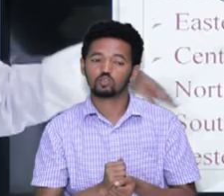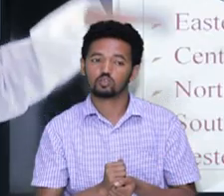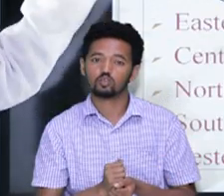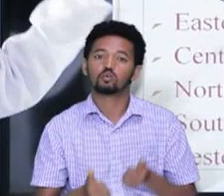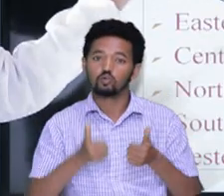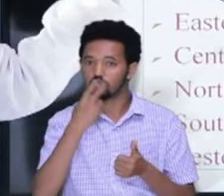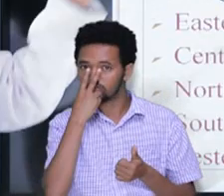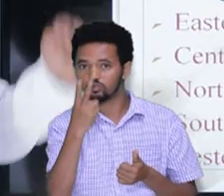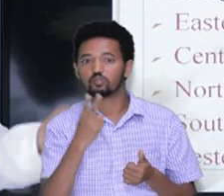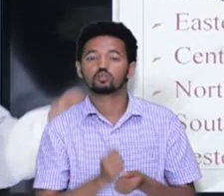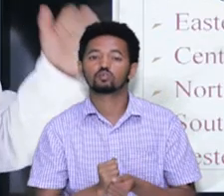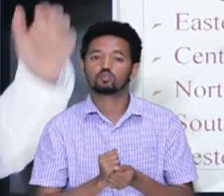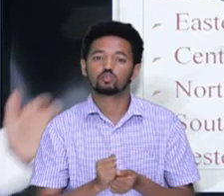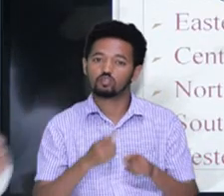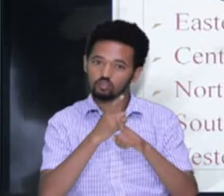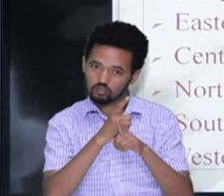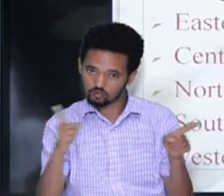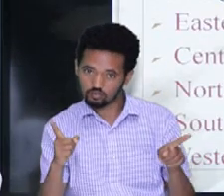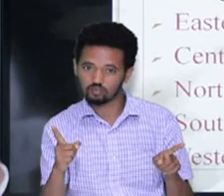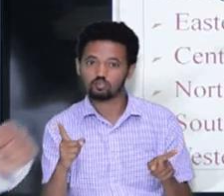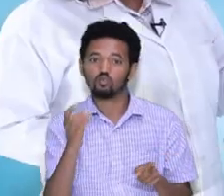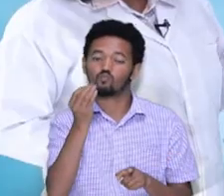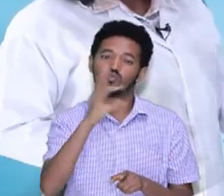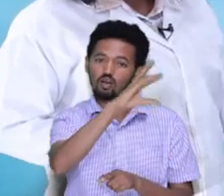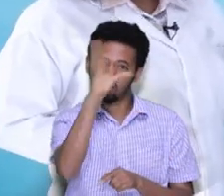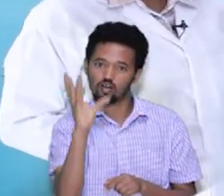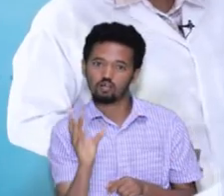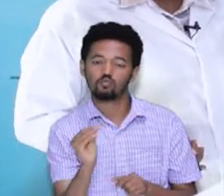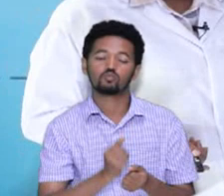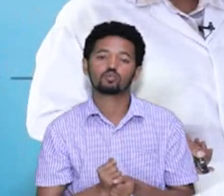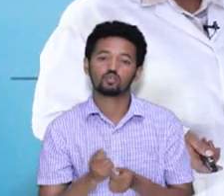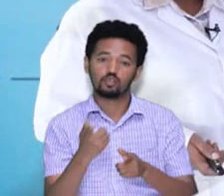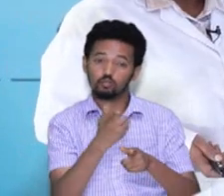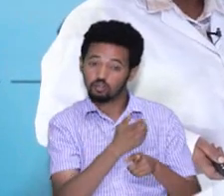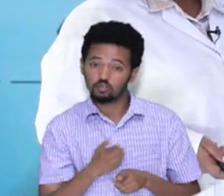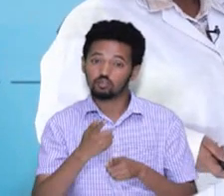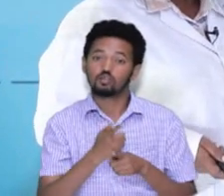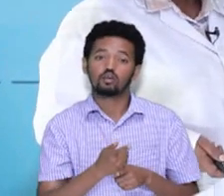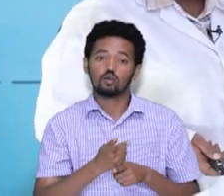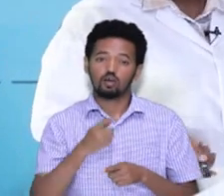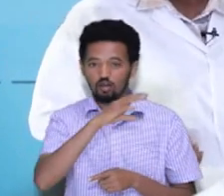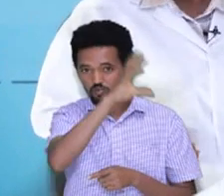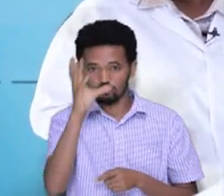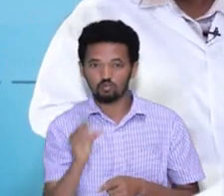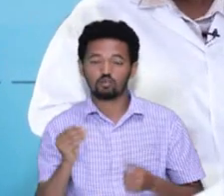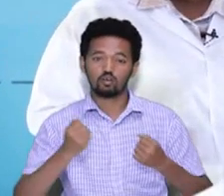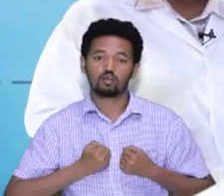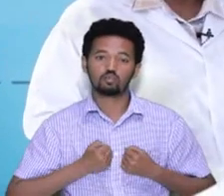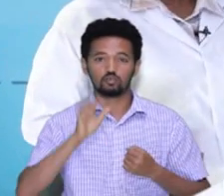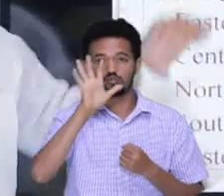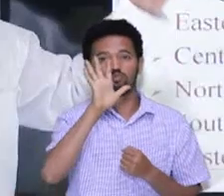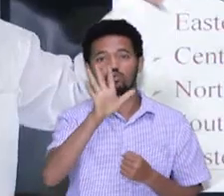When you see the regional division of Africa, the mainland of Africa has 5 major